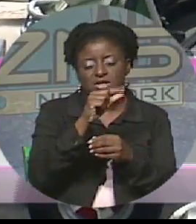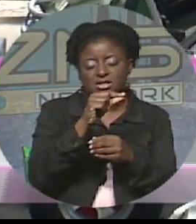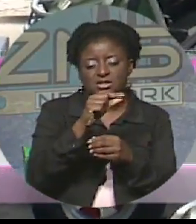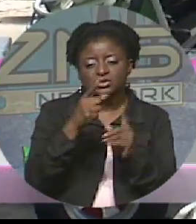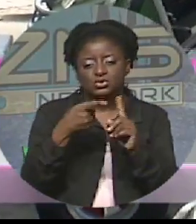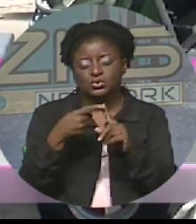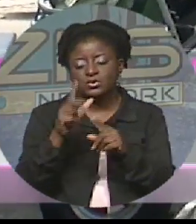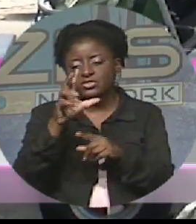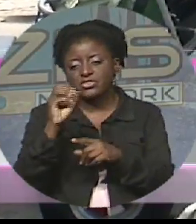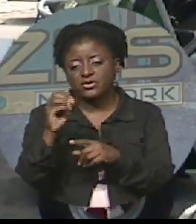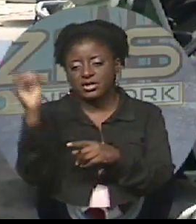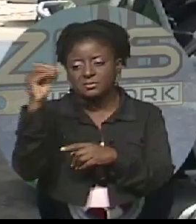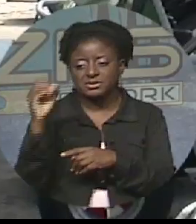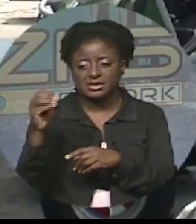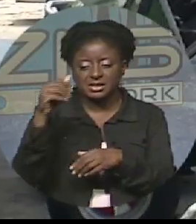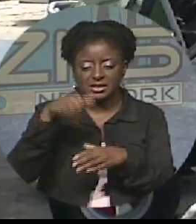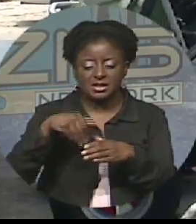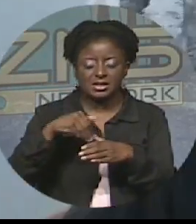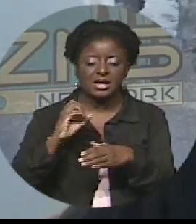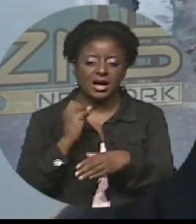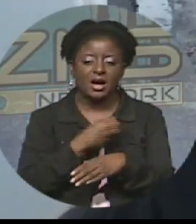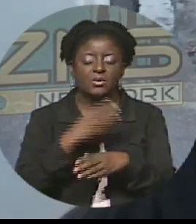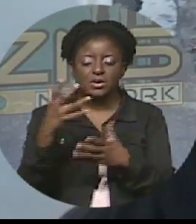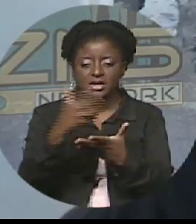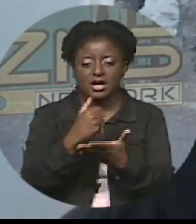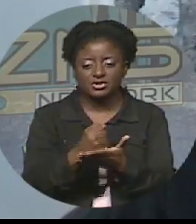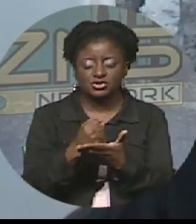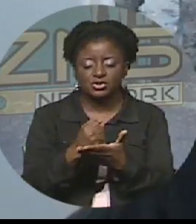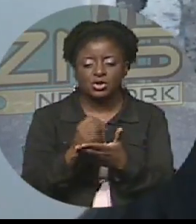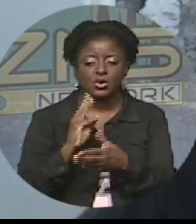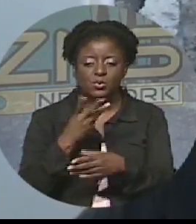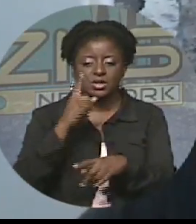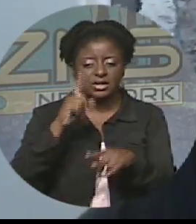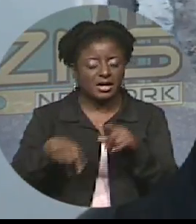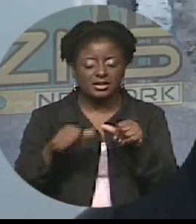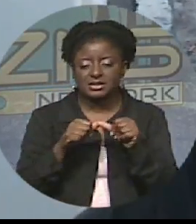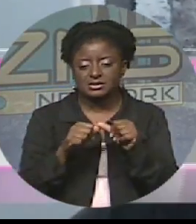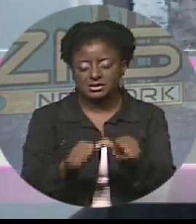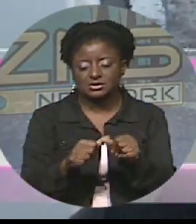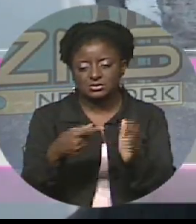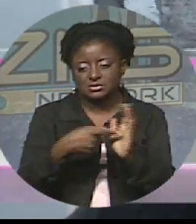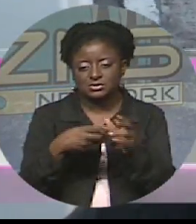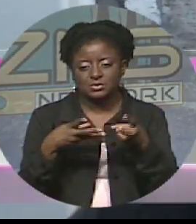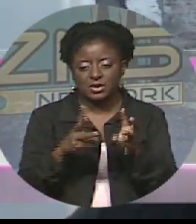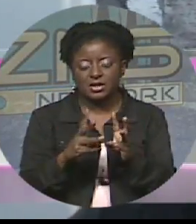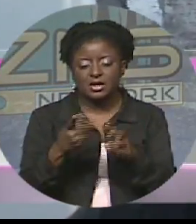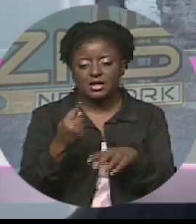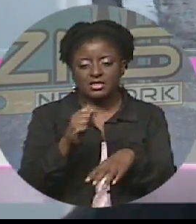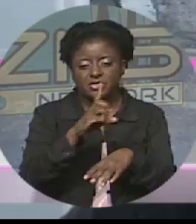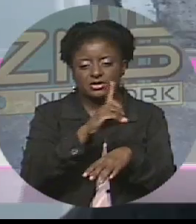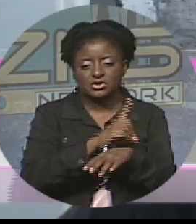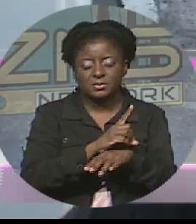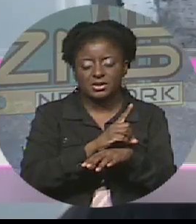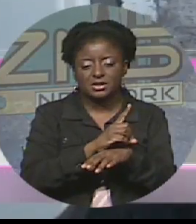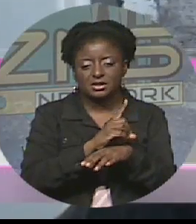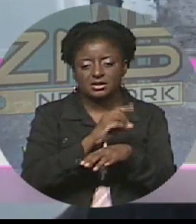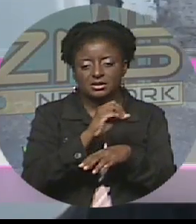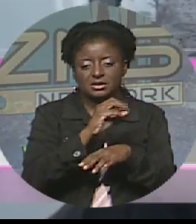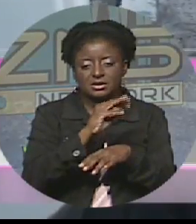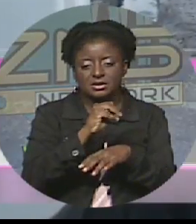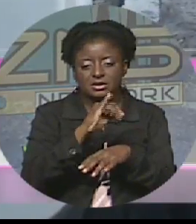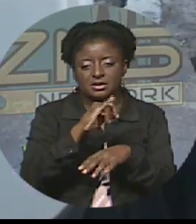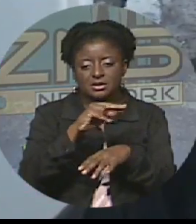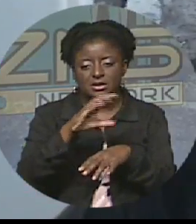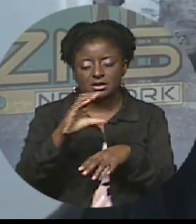can't continue as we're going right now. Dominicans on the southern Bahama banks, they are leaving nothing. They're